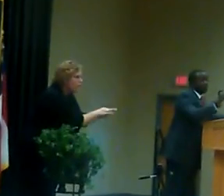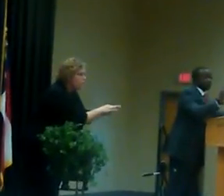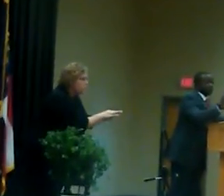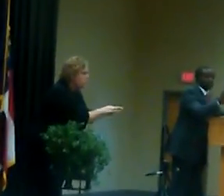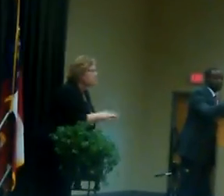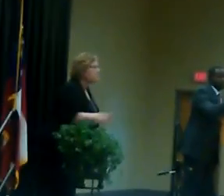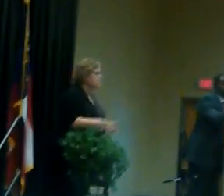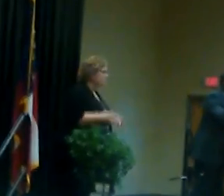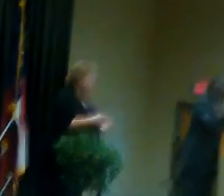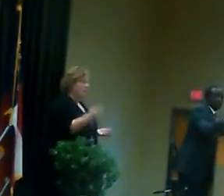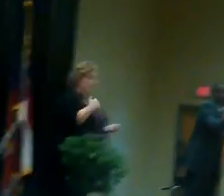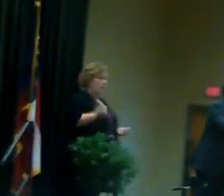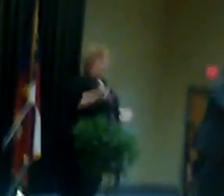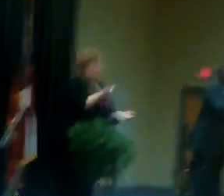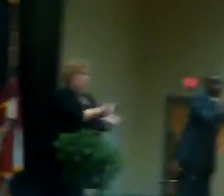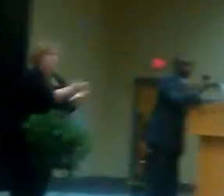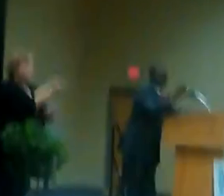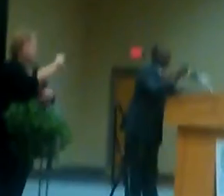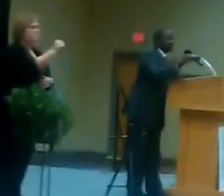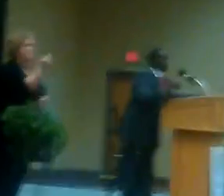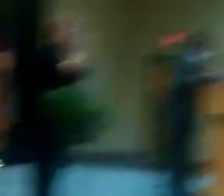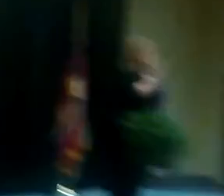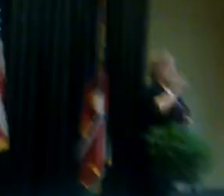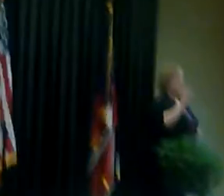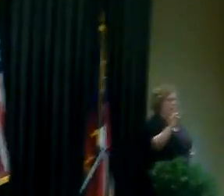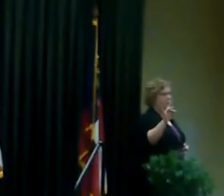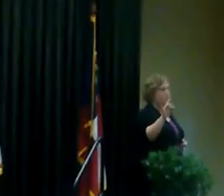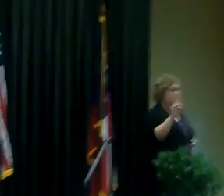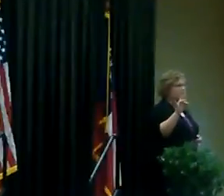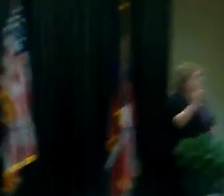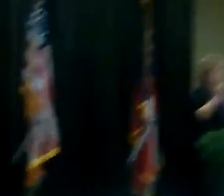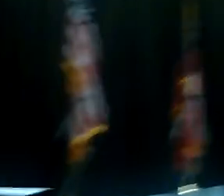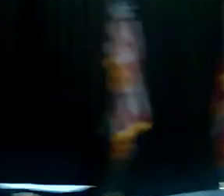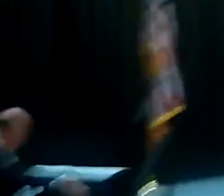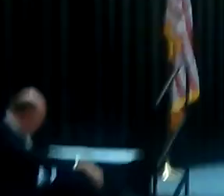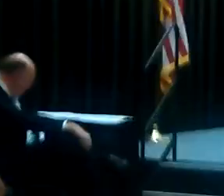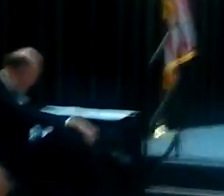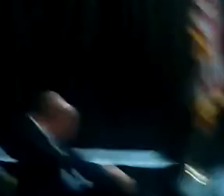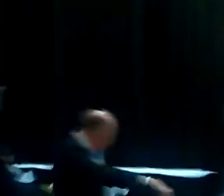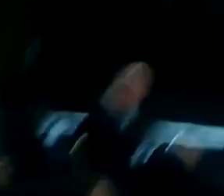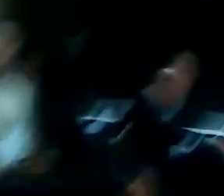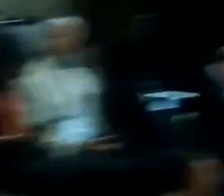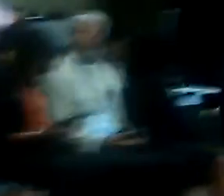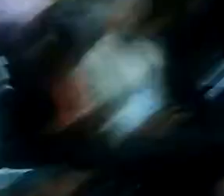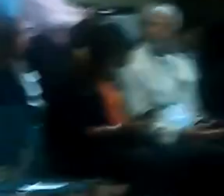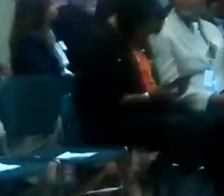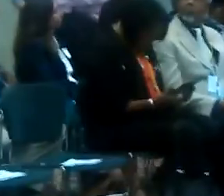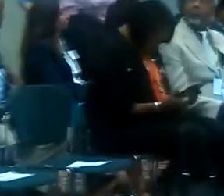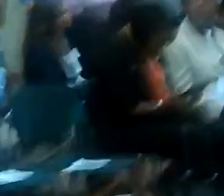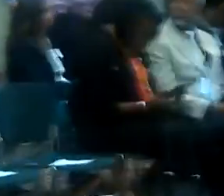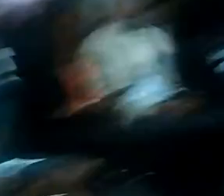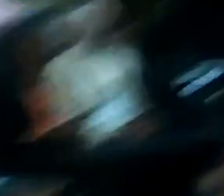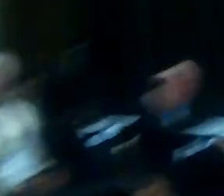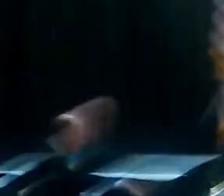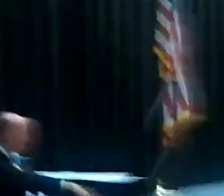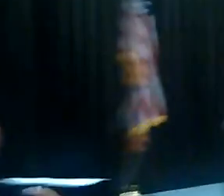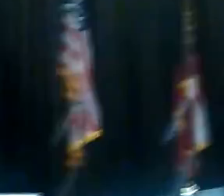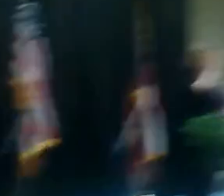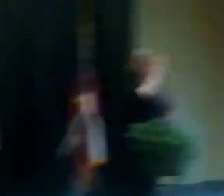to Georgia in 1988. I'm the son of a United States Army Airborne Ranger. And to all the veterans that are here,